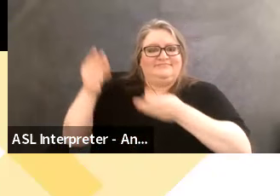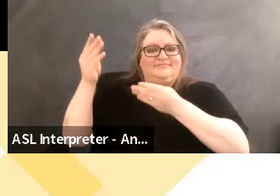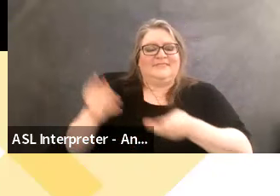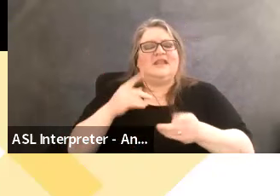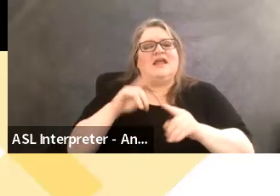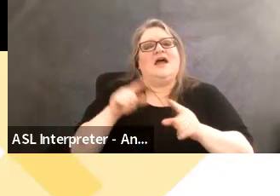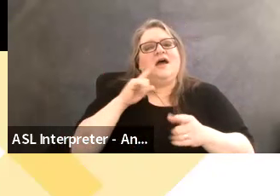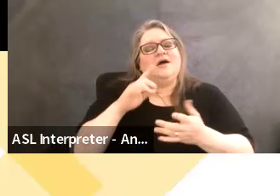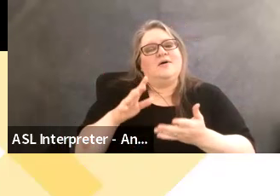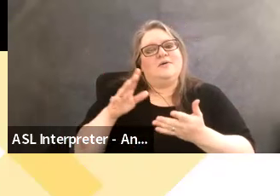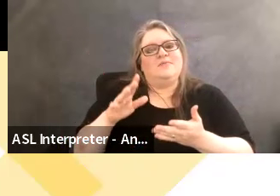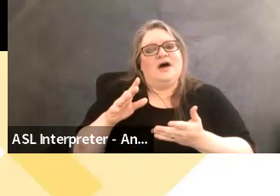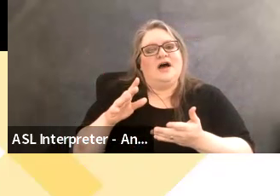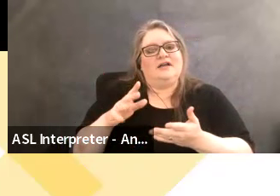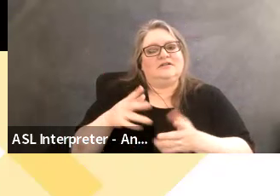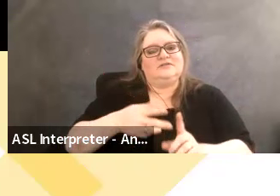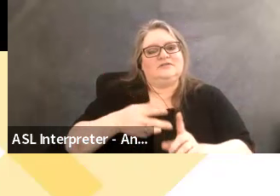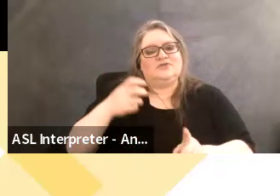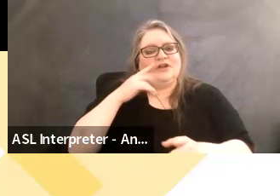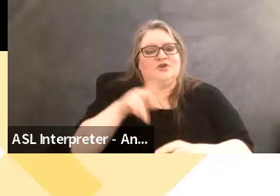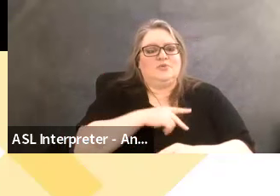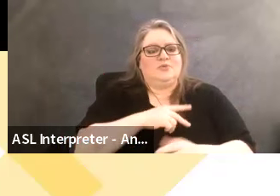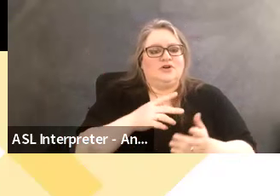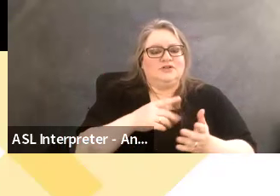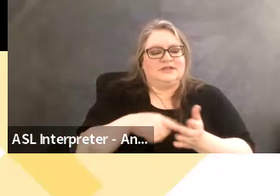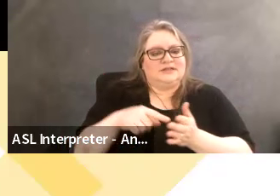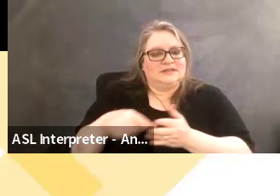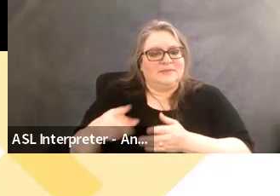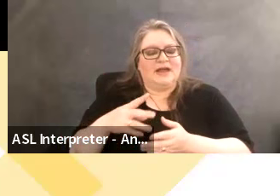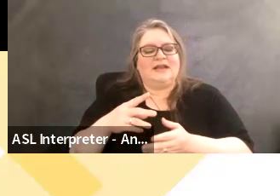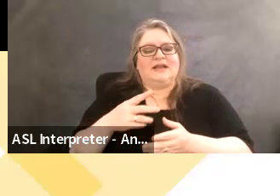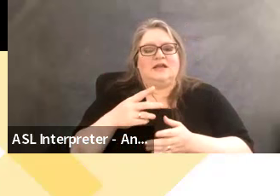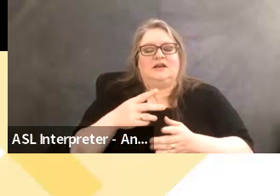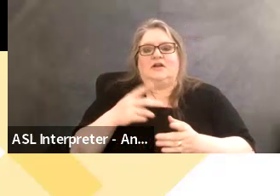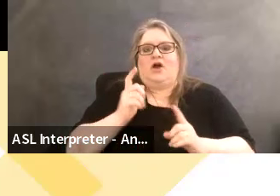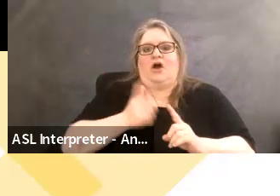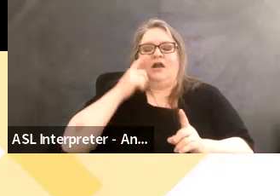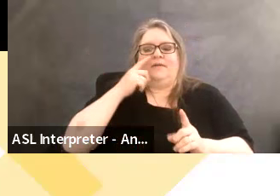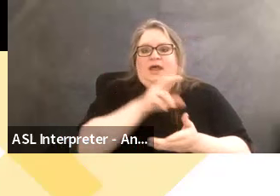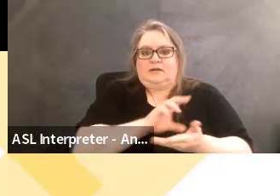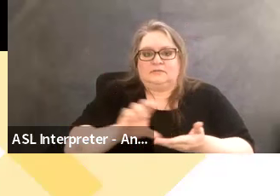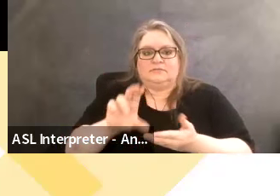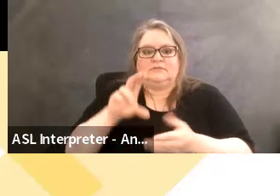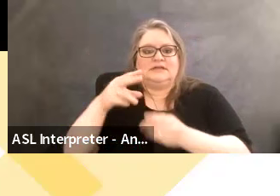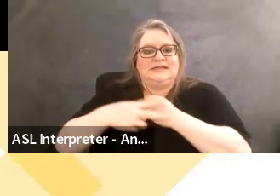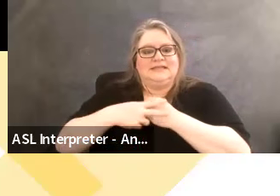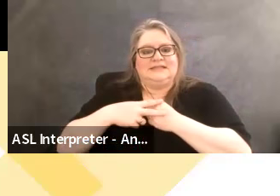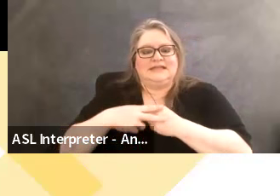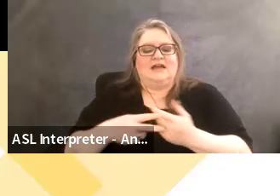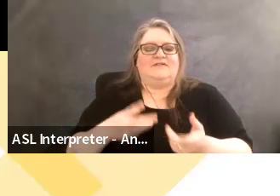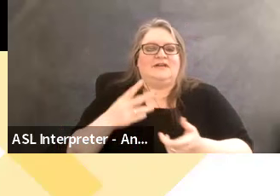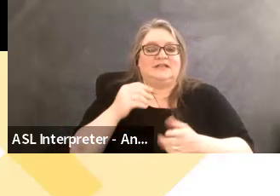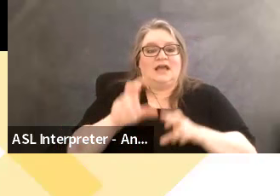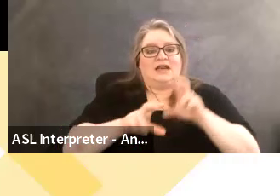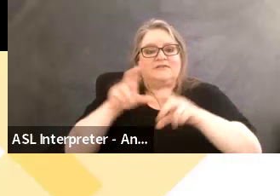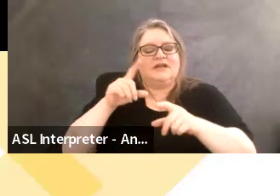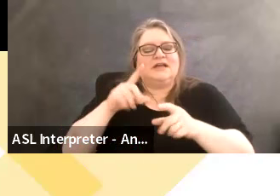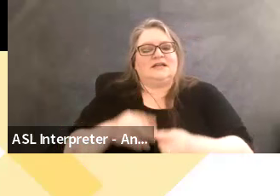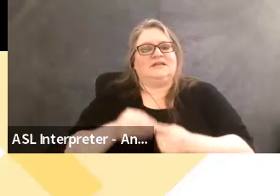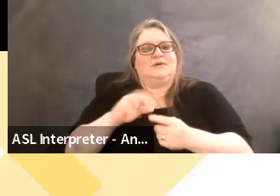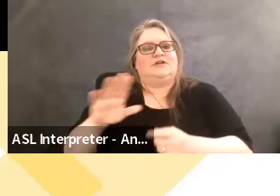your personal spending, into your automatic draws, into your savings, into your non-retirement investing, and especially your